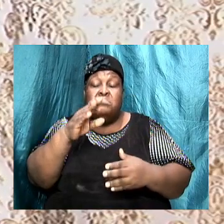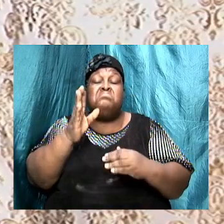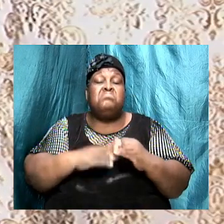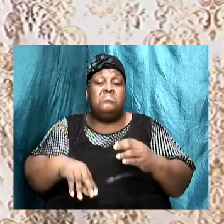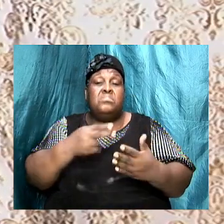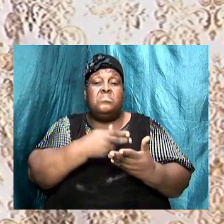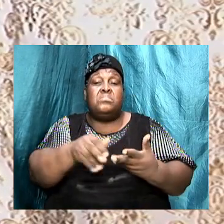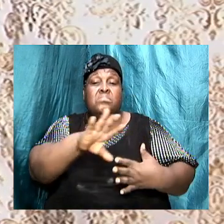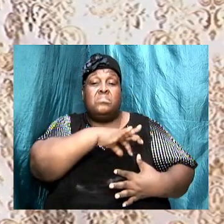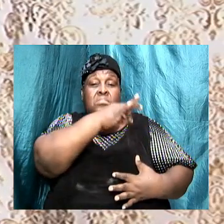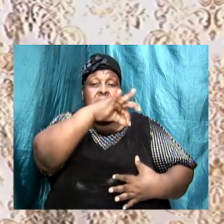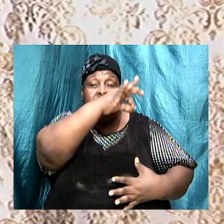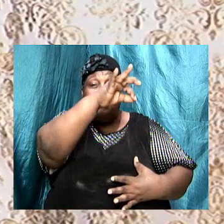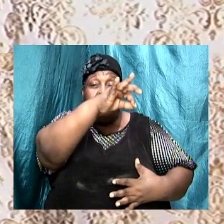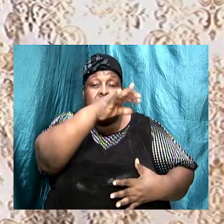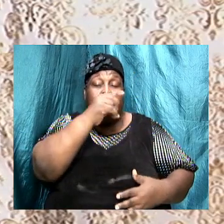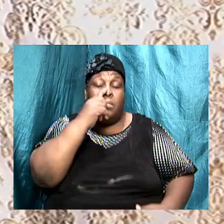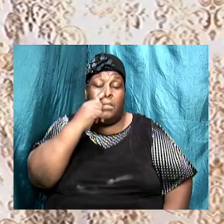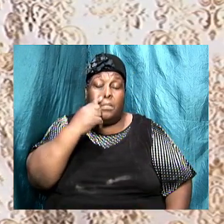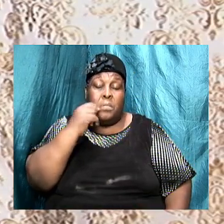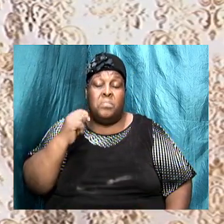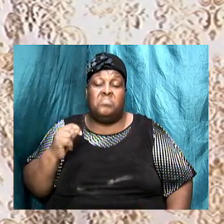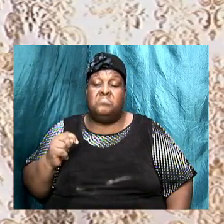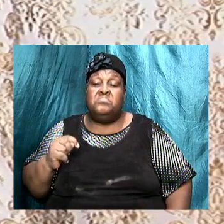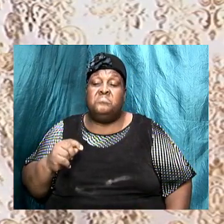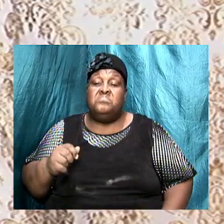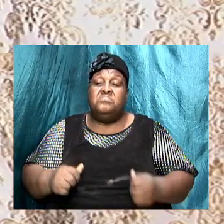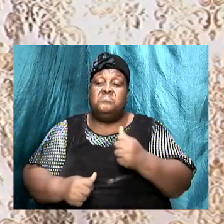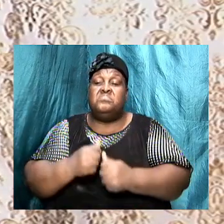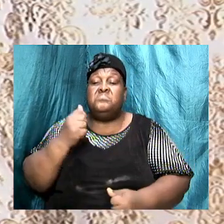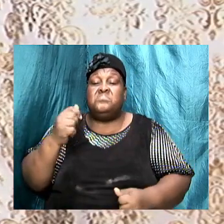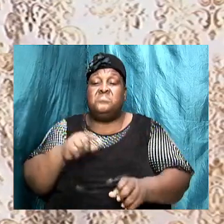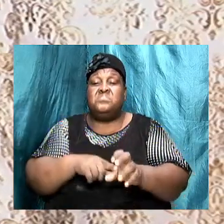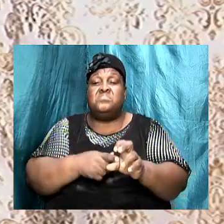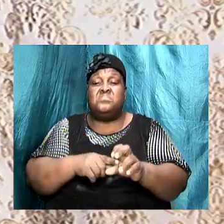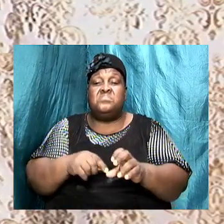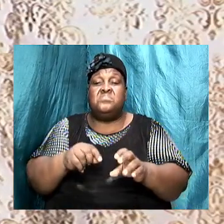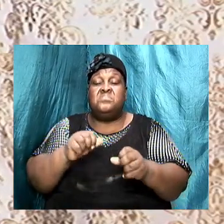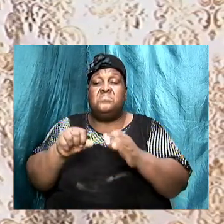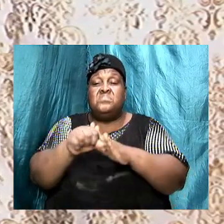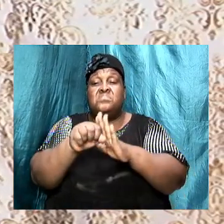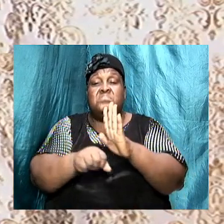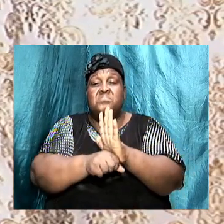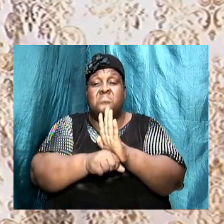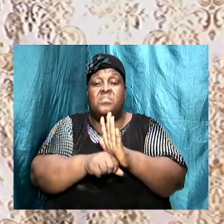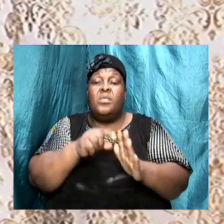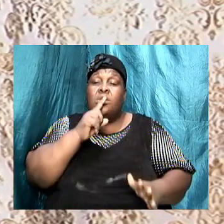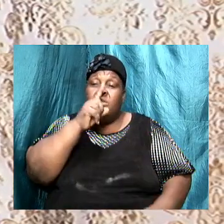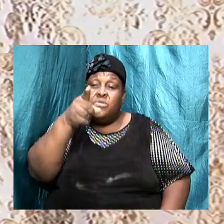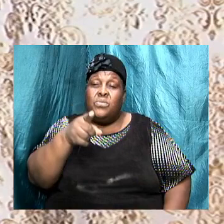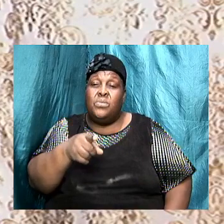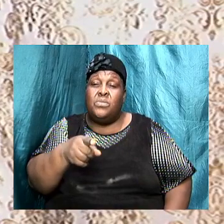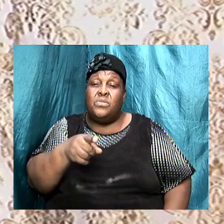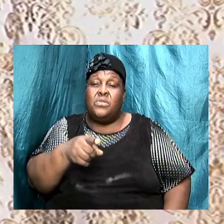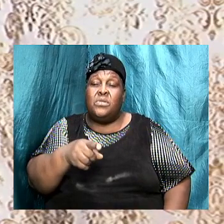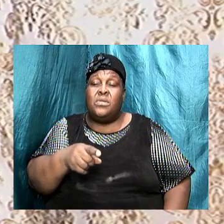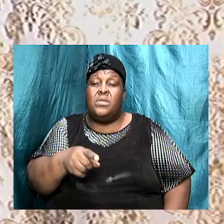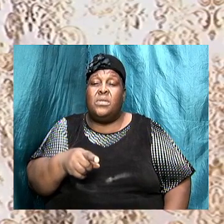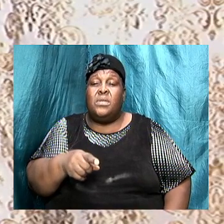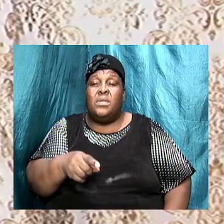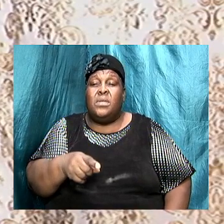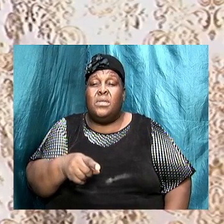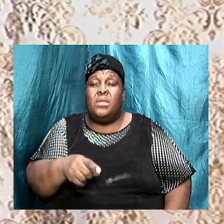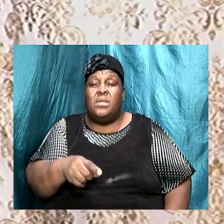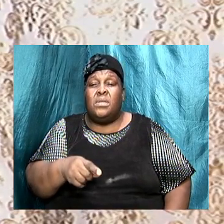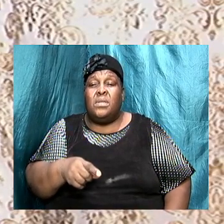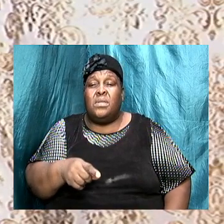Ghost, or the Holy Spirit, which is the author of scriptures. Truth is baffling to the